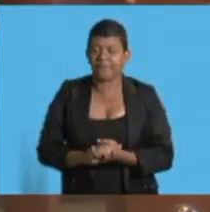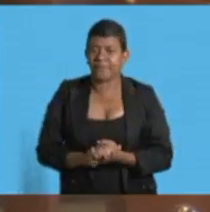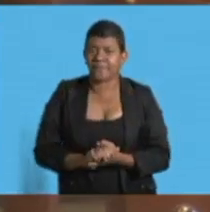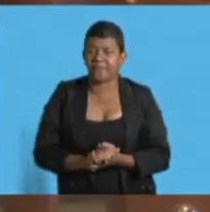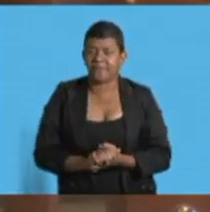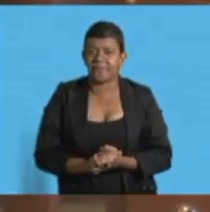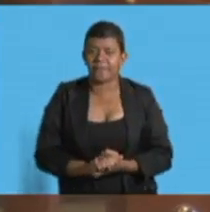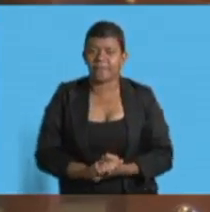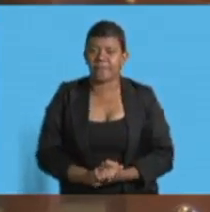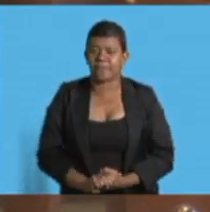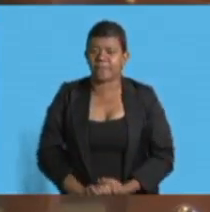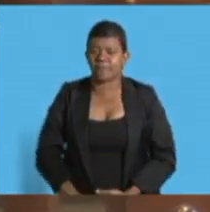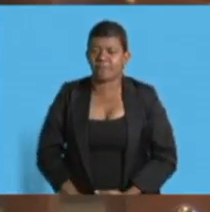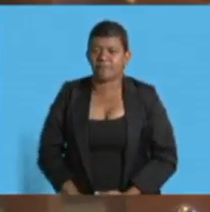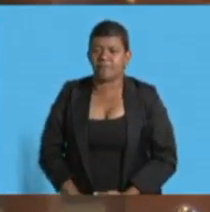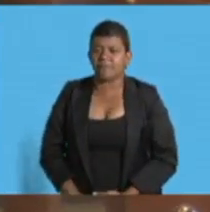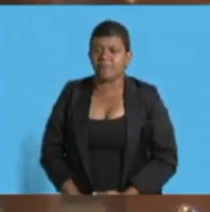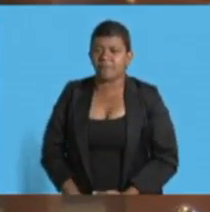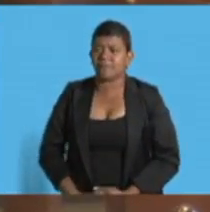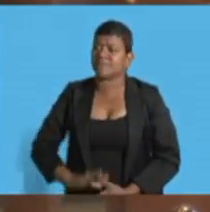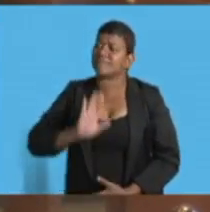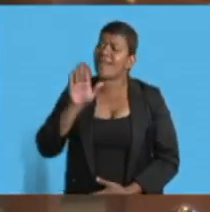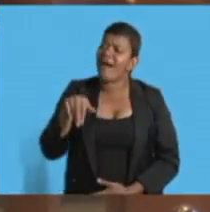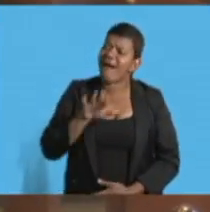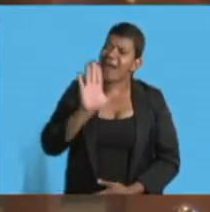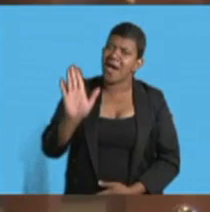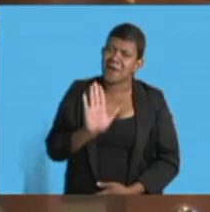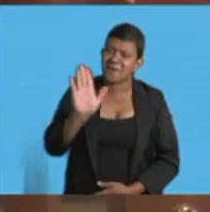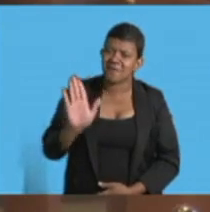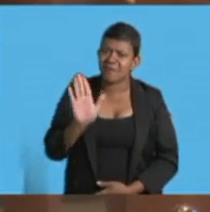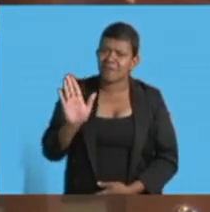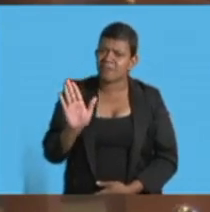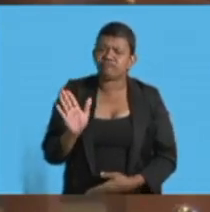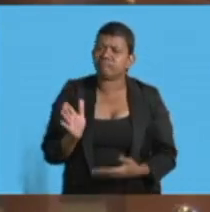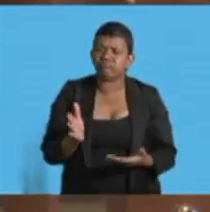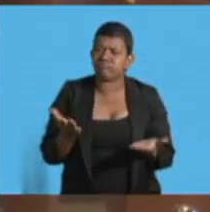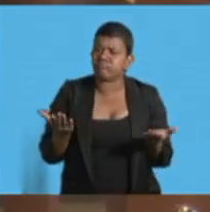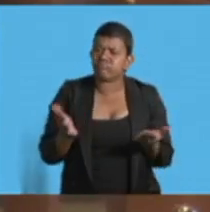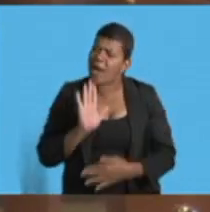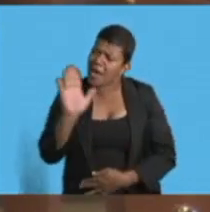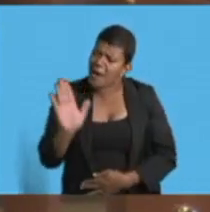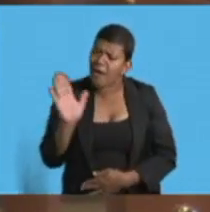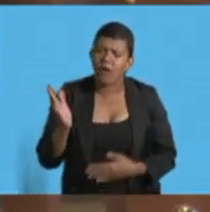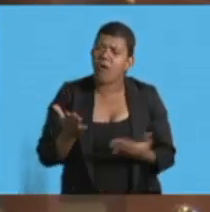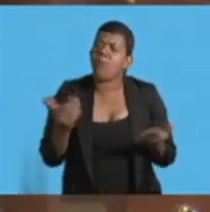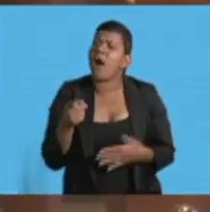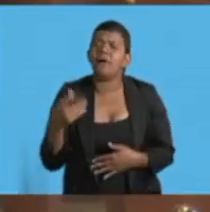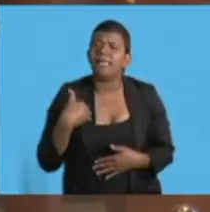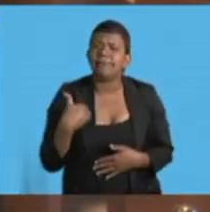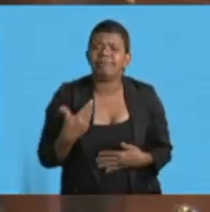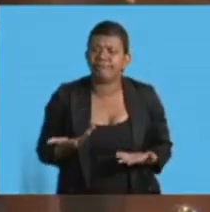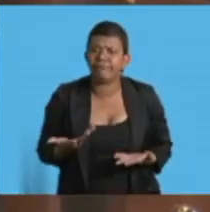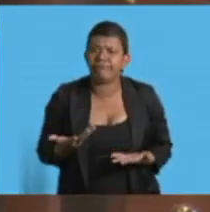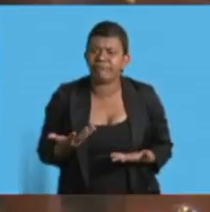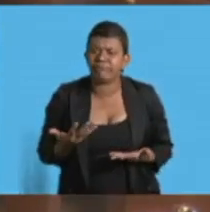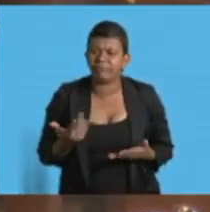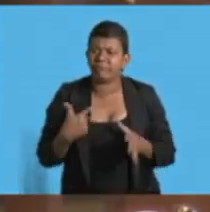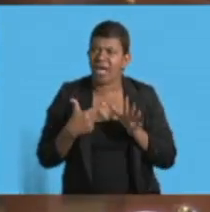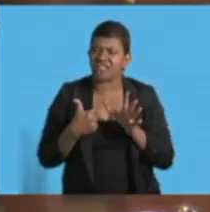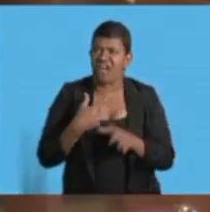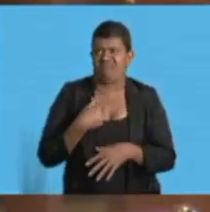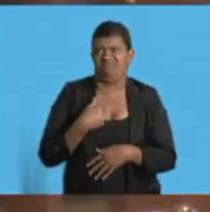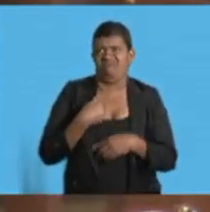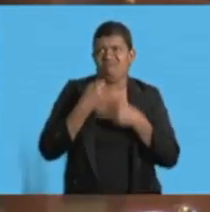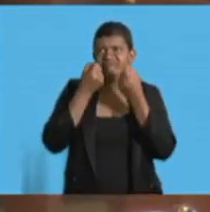nrong gai chigoi bi, gai kenai so mai, warai. If I translate this greeting